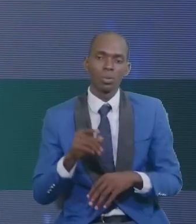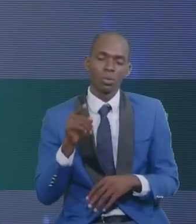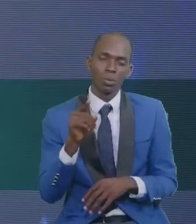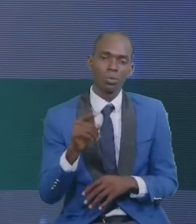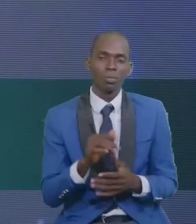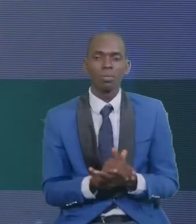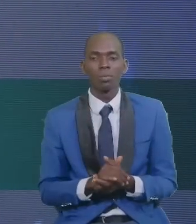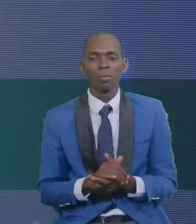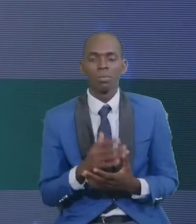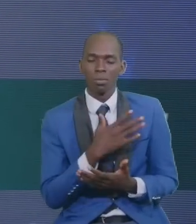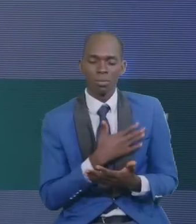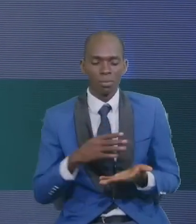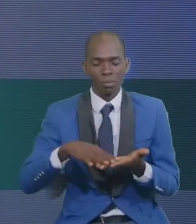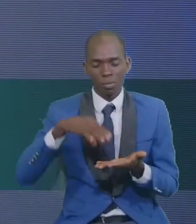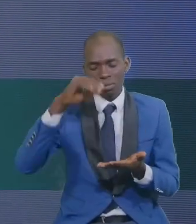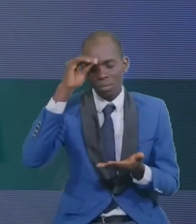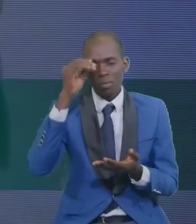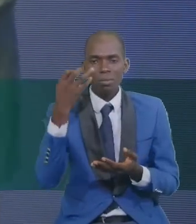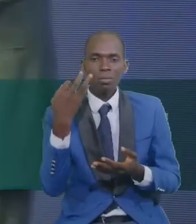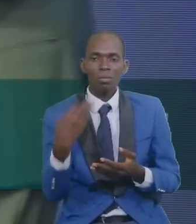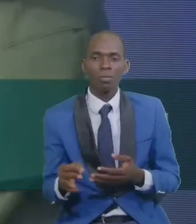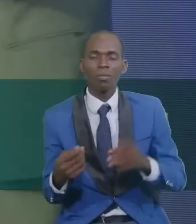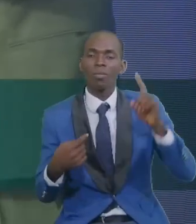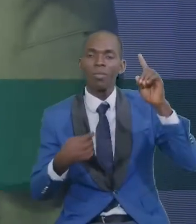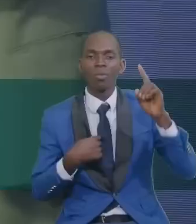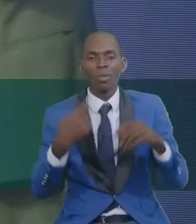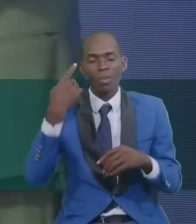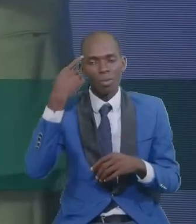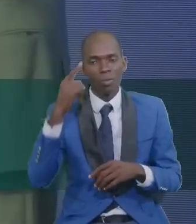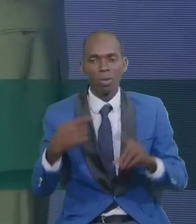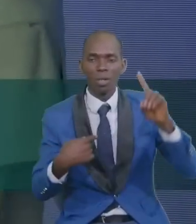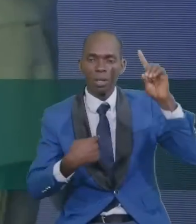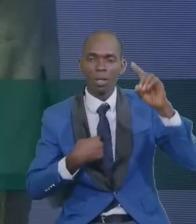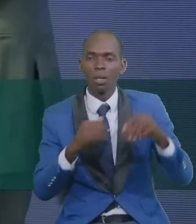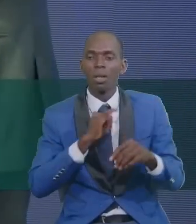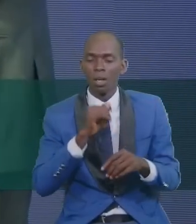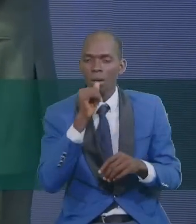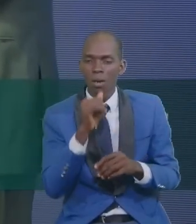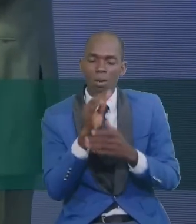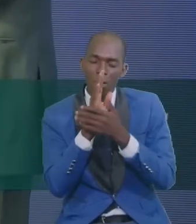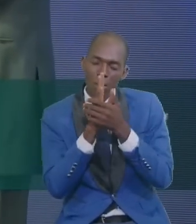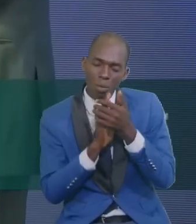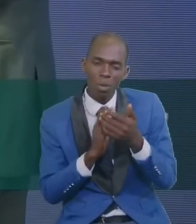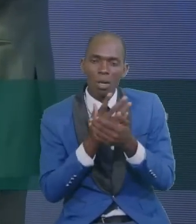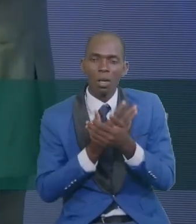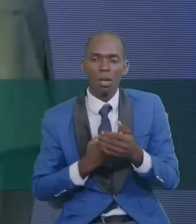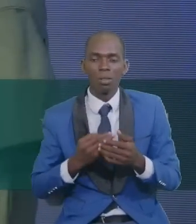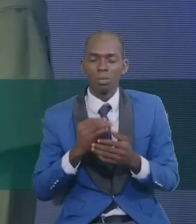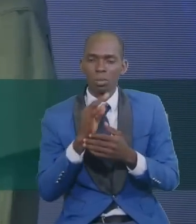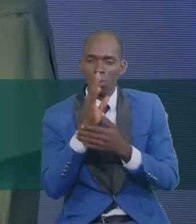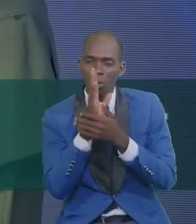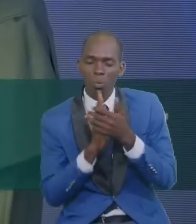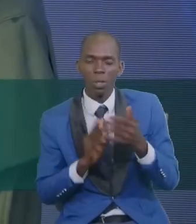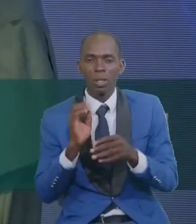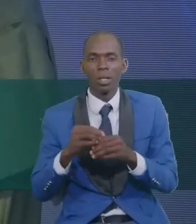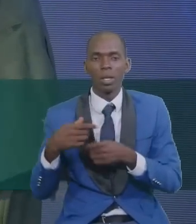and learn of me, for I am meek and lowly in heart, and